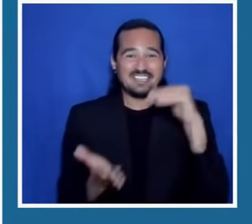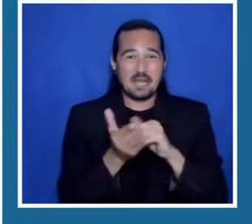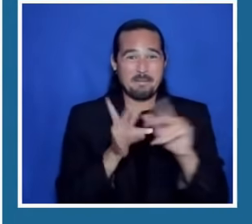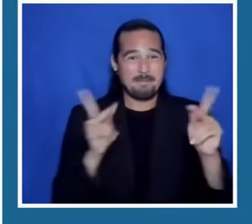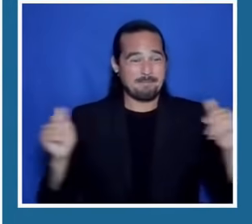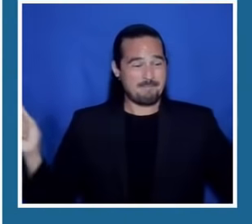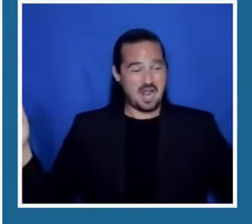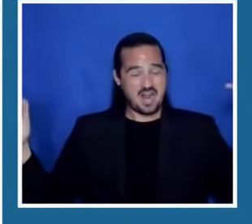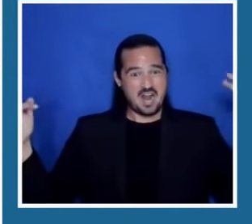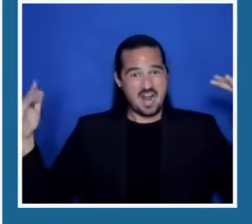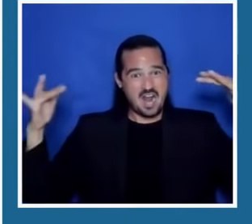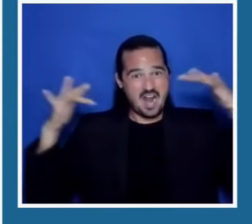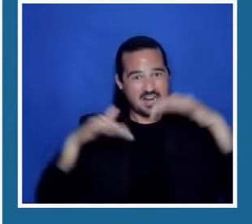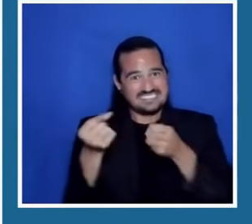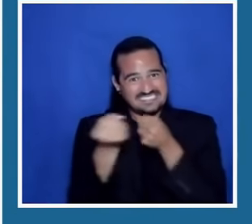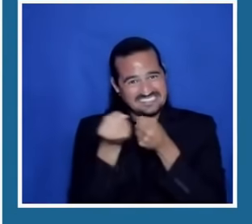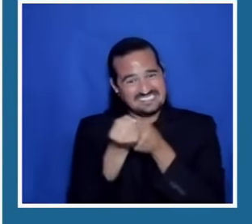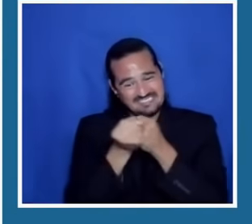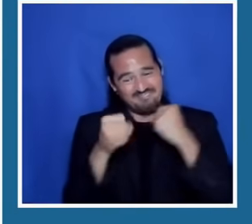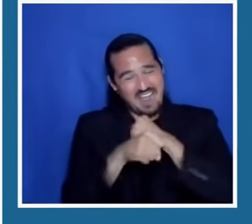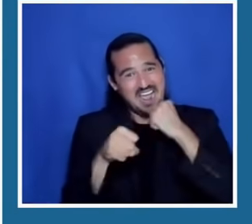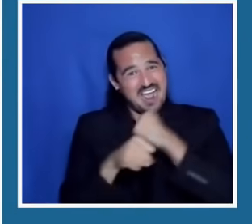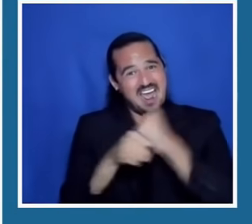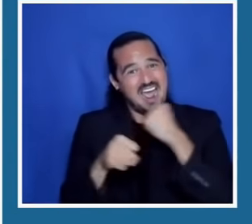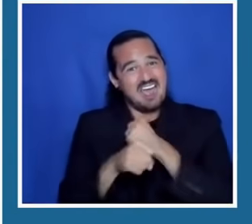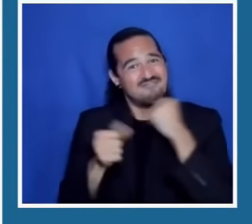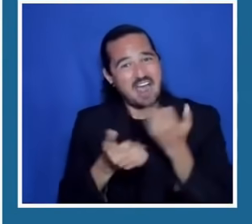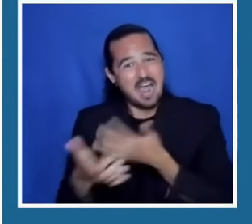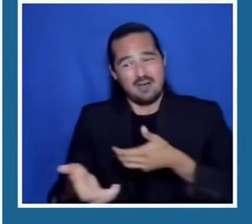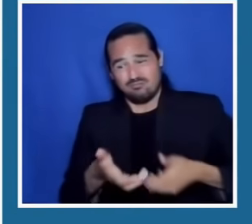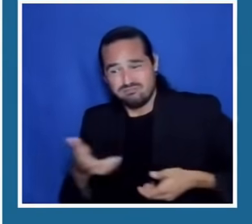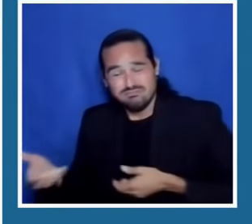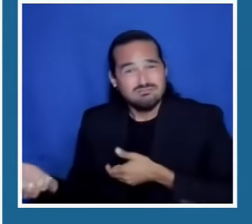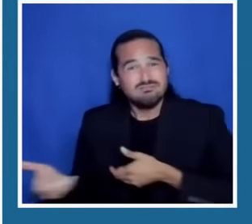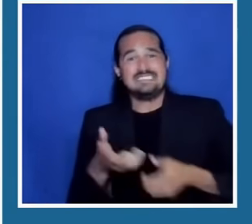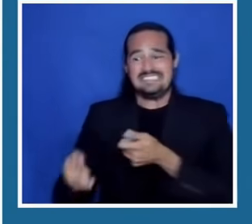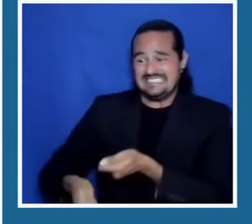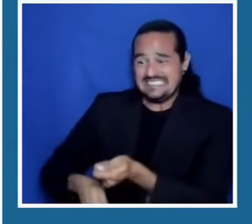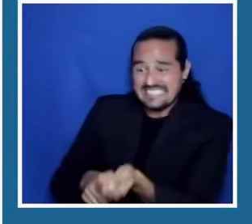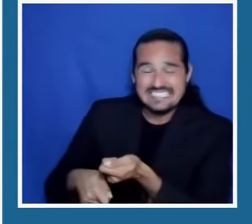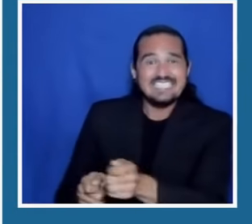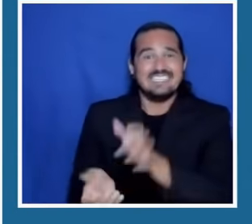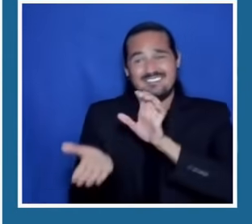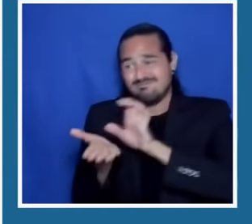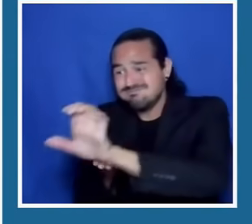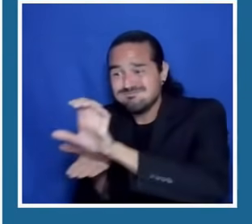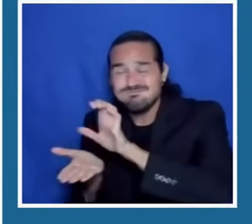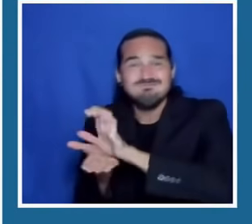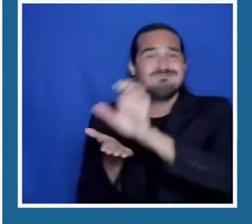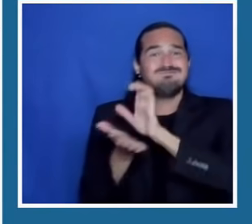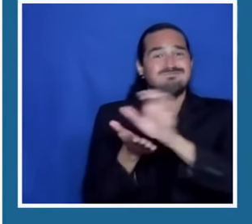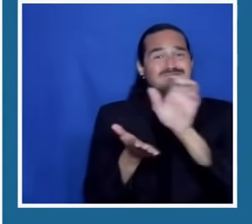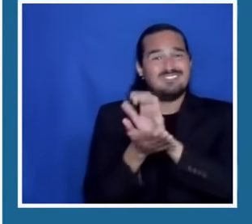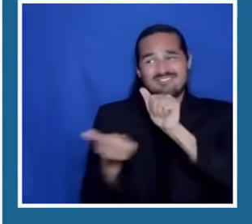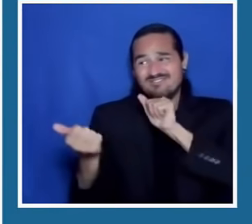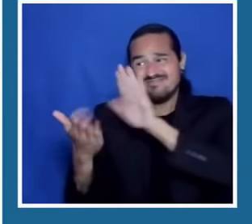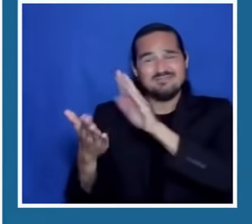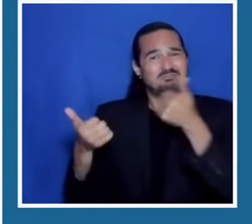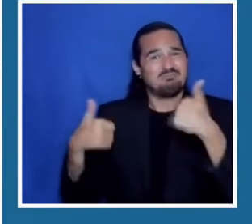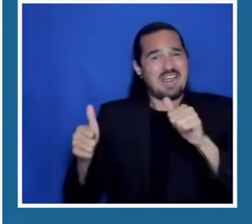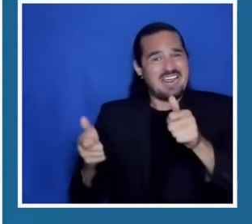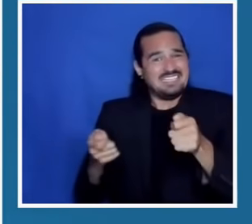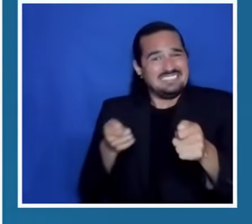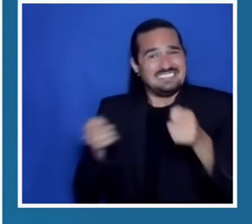crews, 13,000 working 15 active wildfires right now. Four of the top